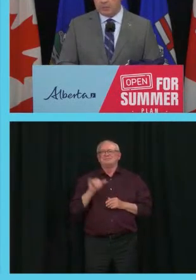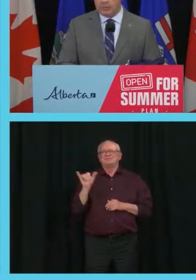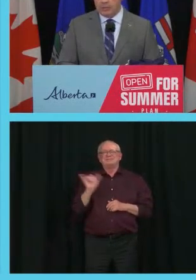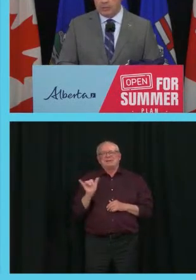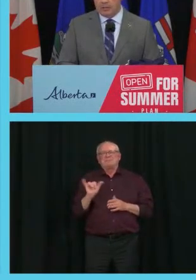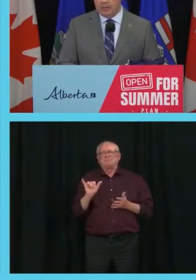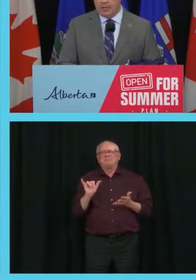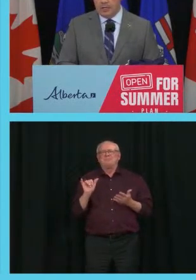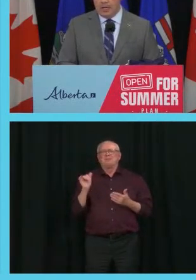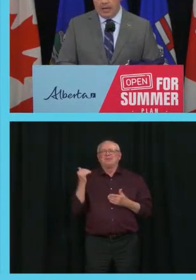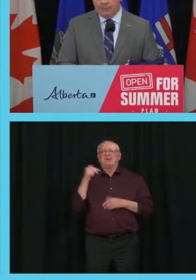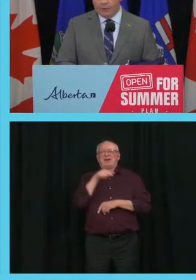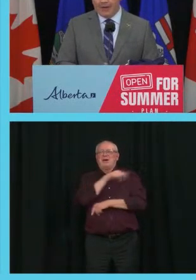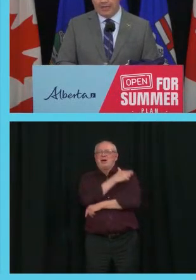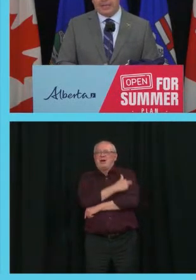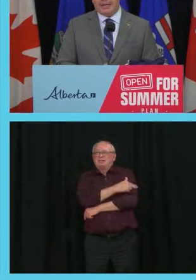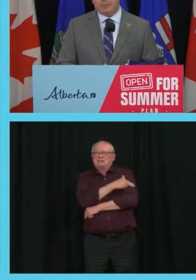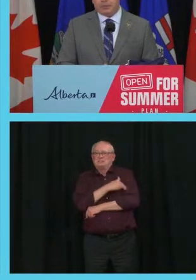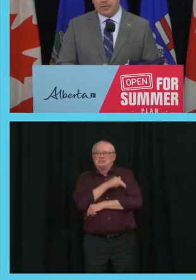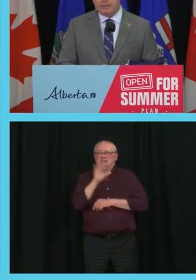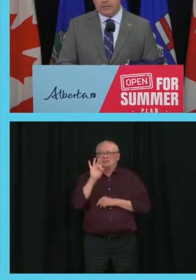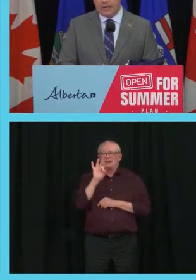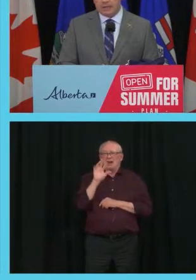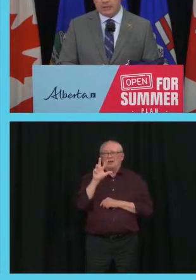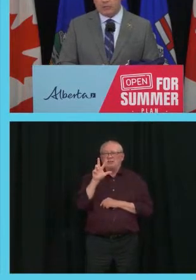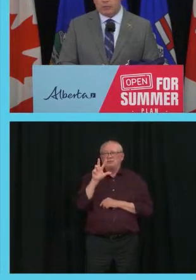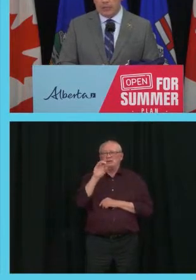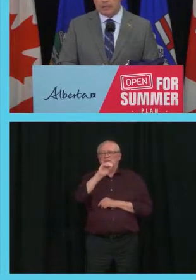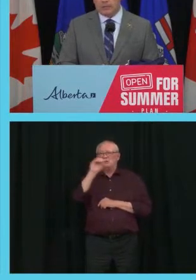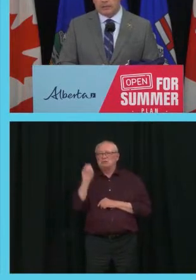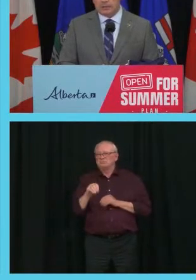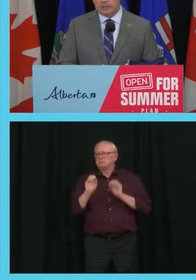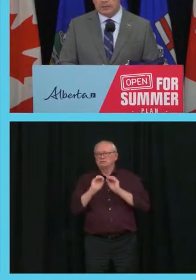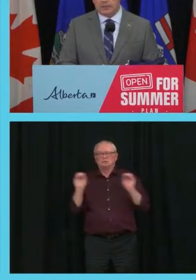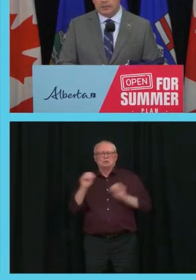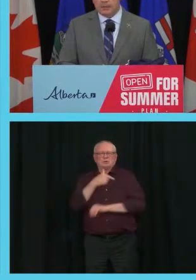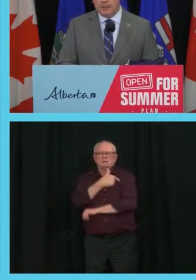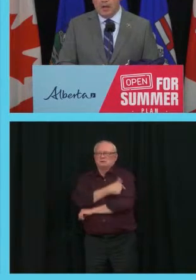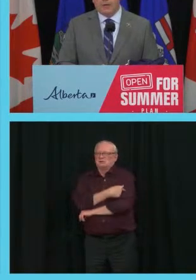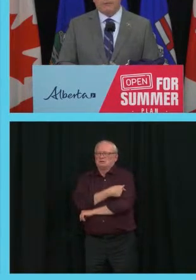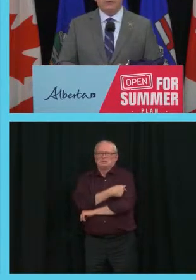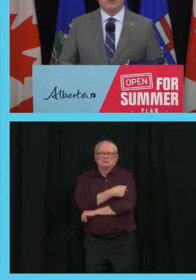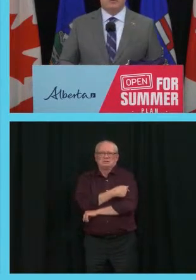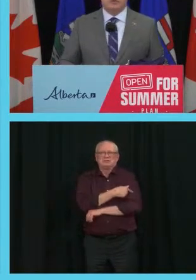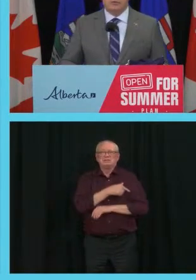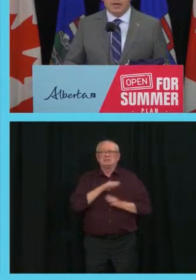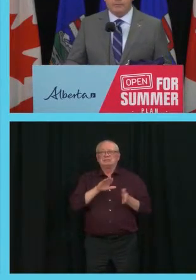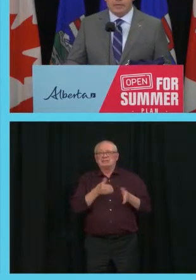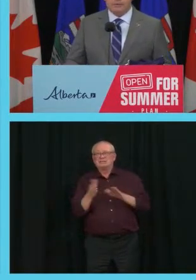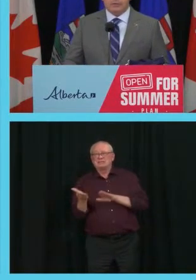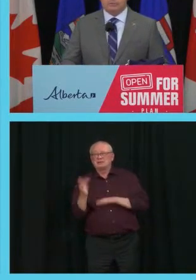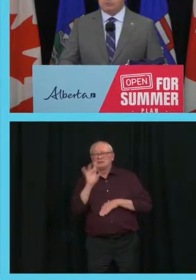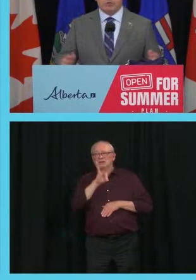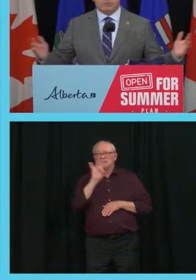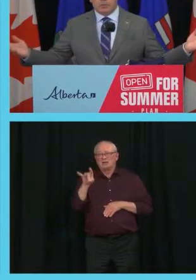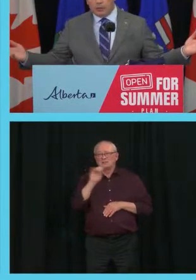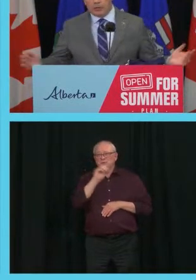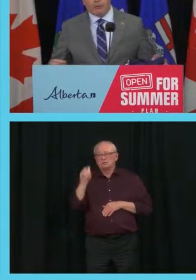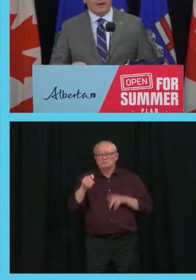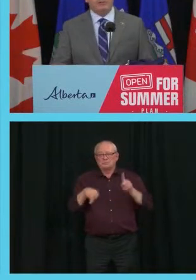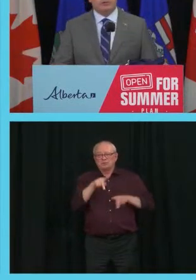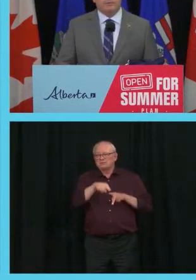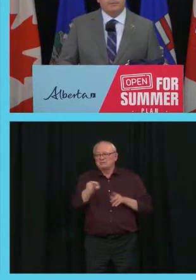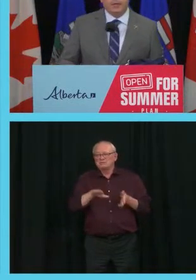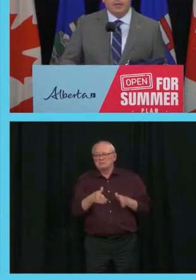needed hospital care, and for 88% of deaths related to this disease. For those who have doubts, just